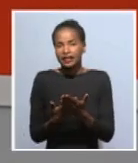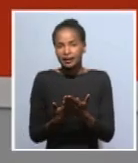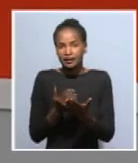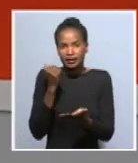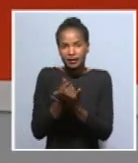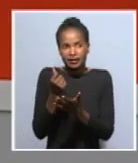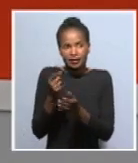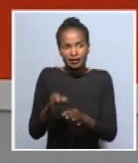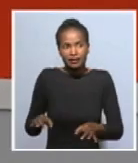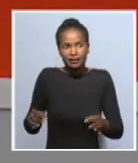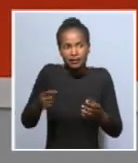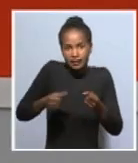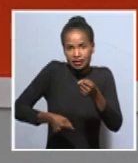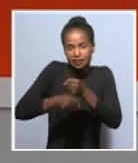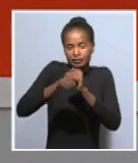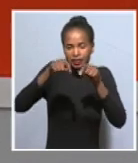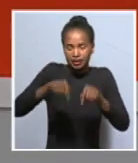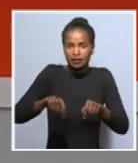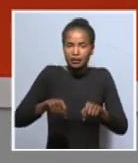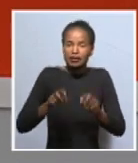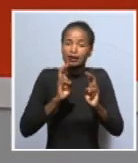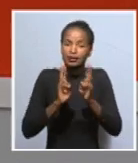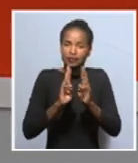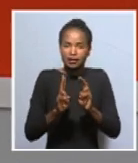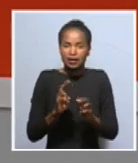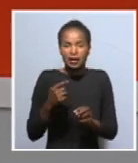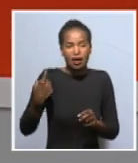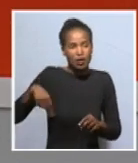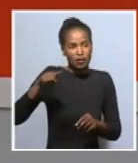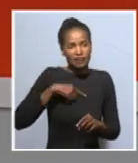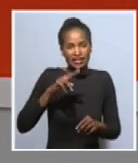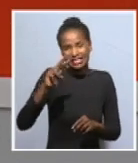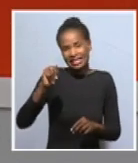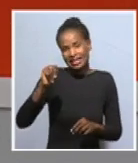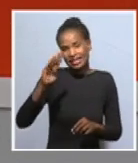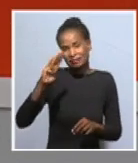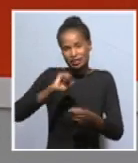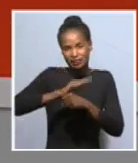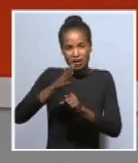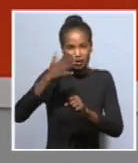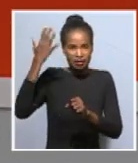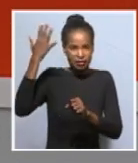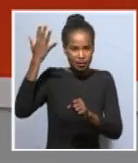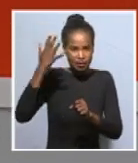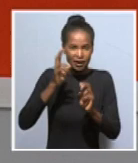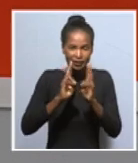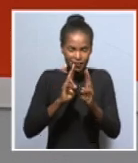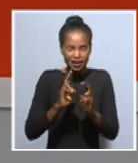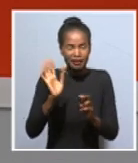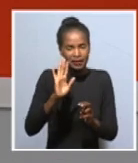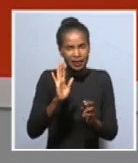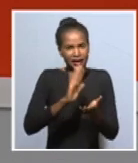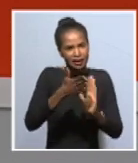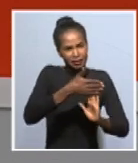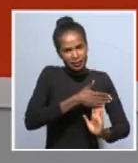for sponsoring this evening's COVID-19 update. From all of us here at the NBC COVID-19 update desk, it's good night and goodbye. Please stay